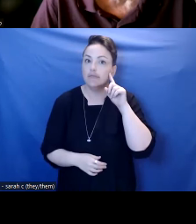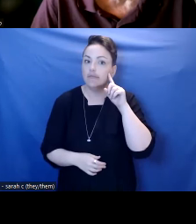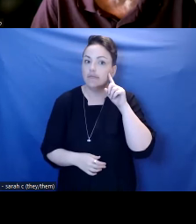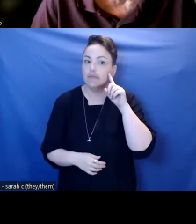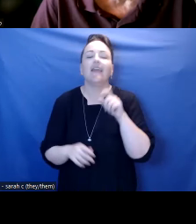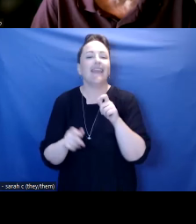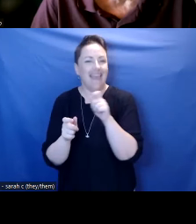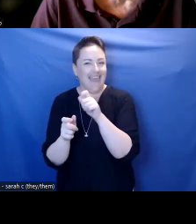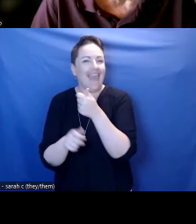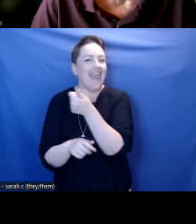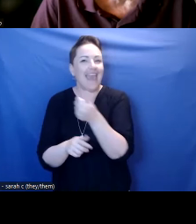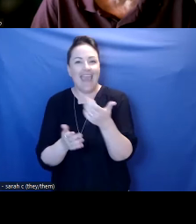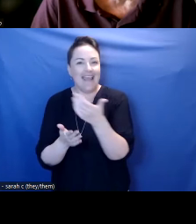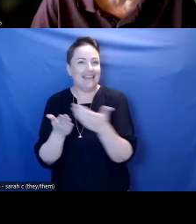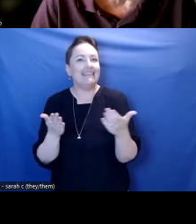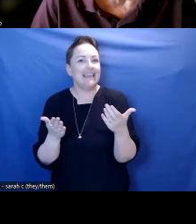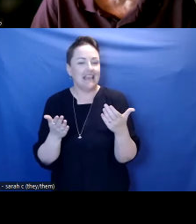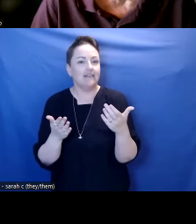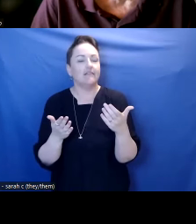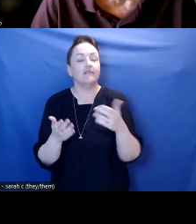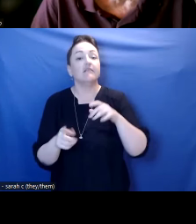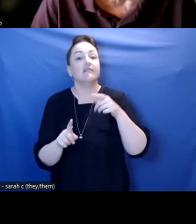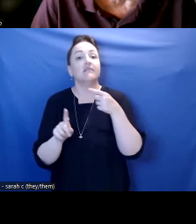anything that goes less than 20.